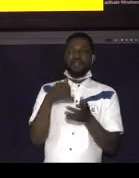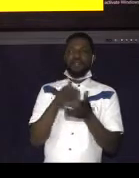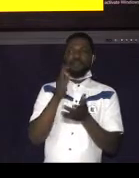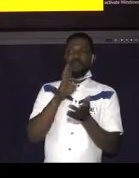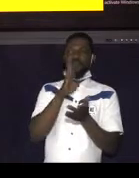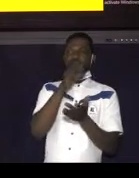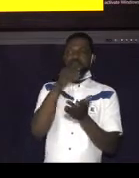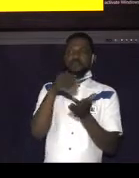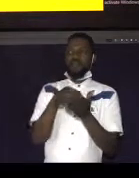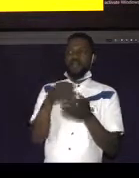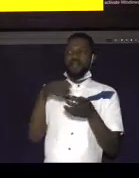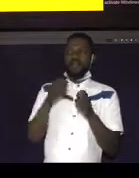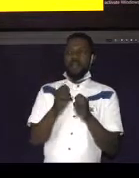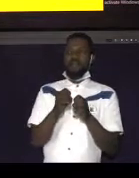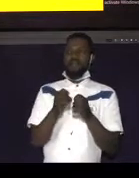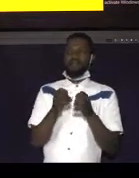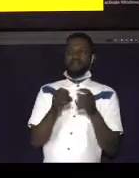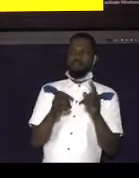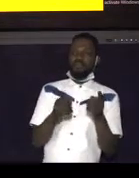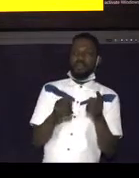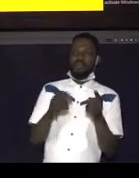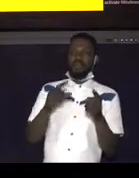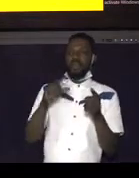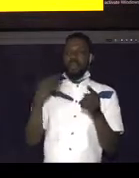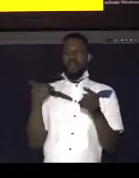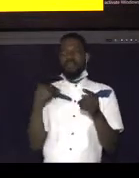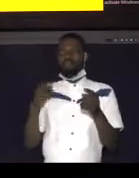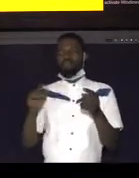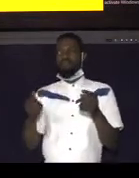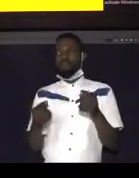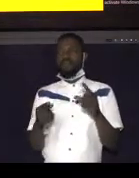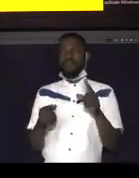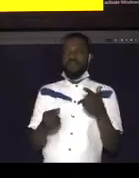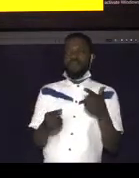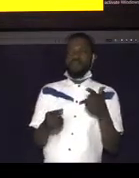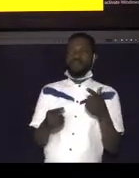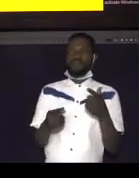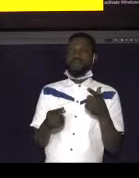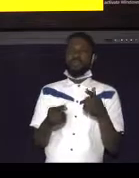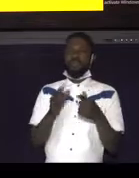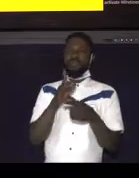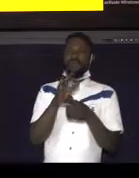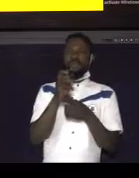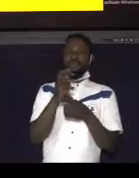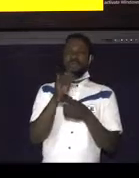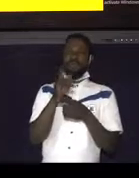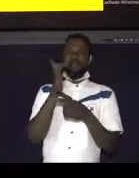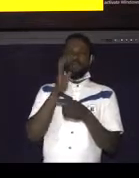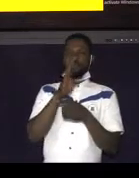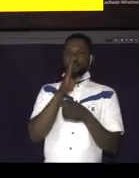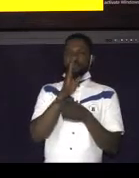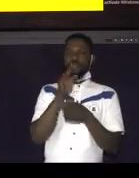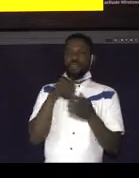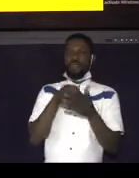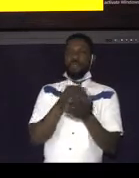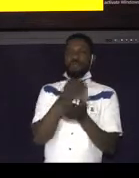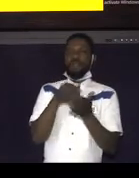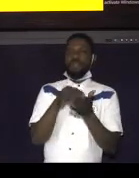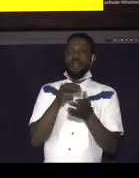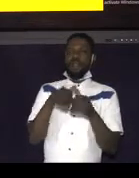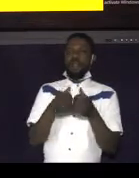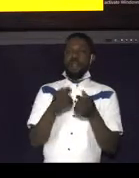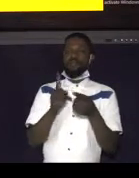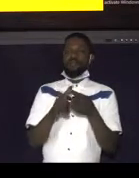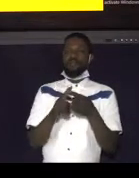middle. Effort could be here, load could be here, load could be here, effort could be there, but your fulcrum should be in the middle. That's the first class level. That's how to recognize